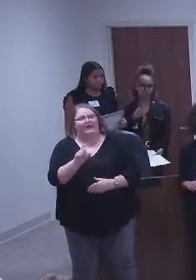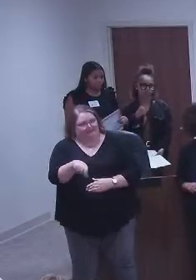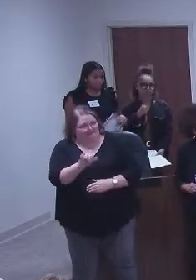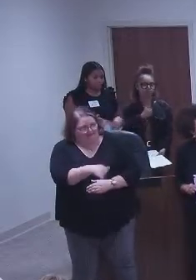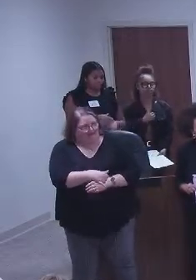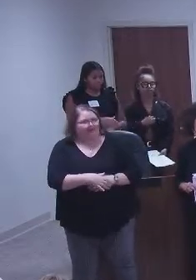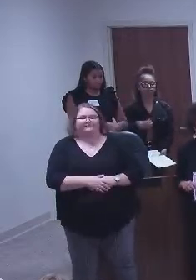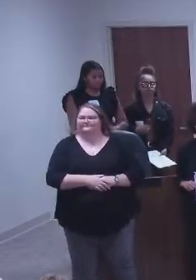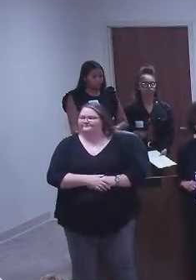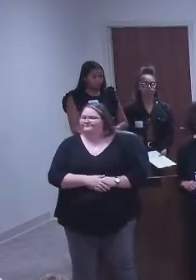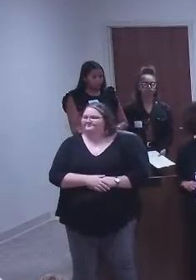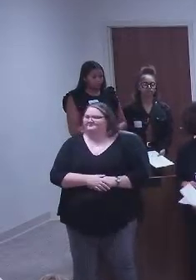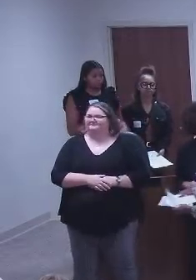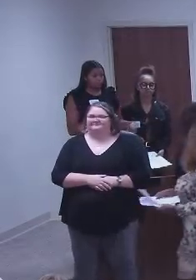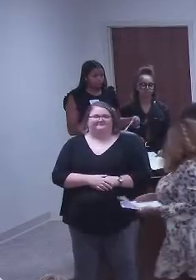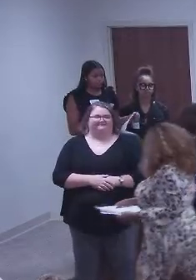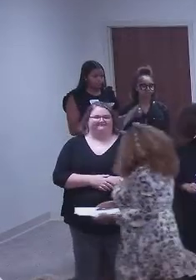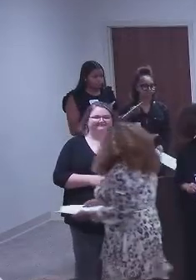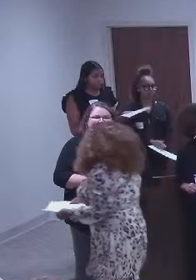Pomona White.